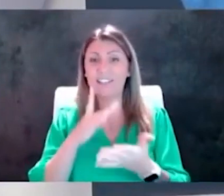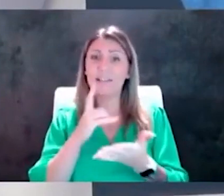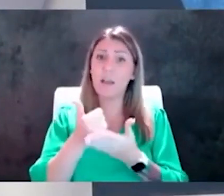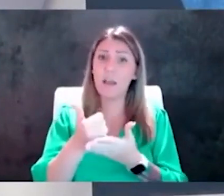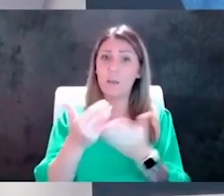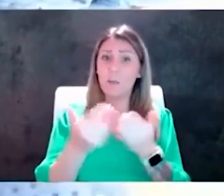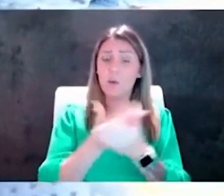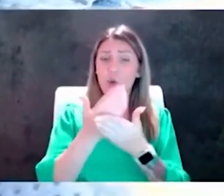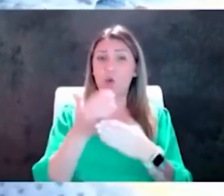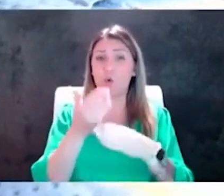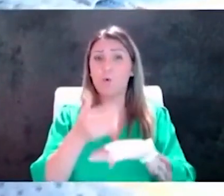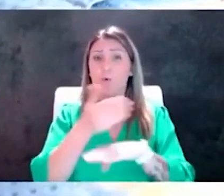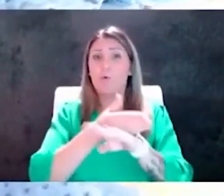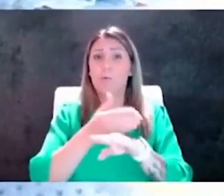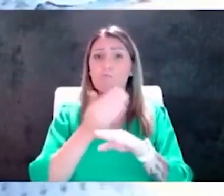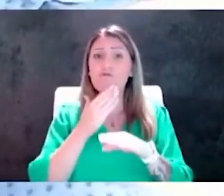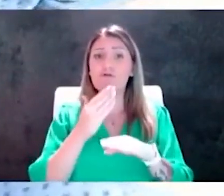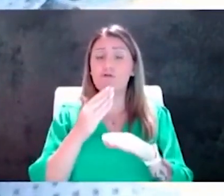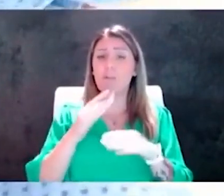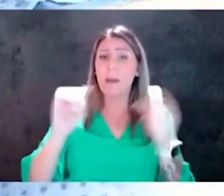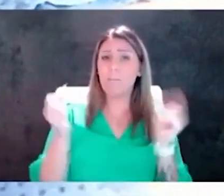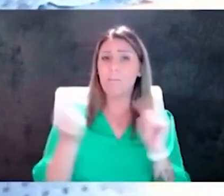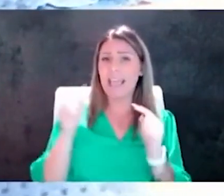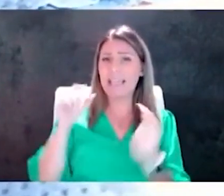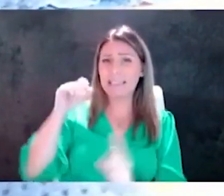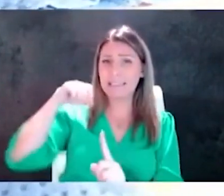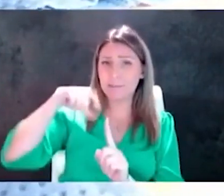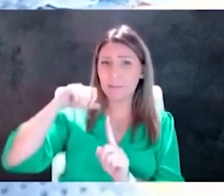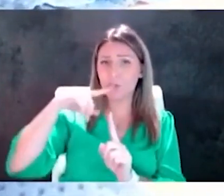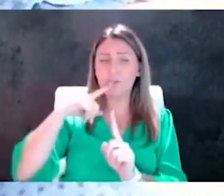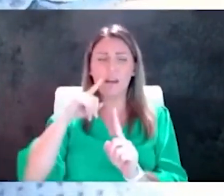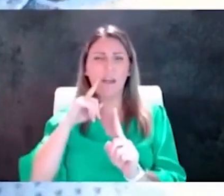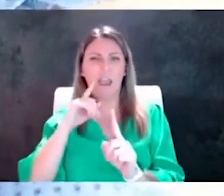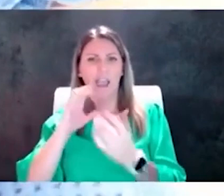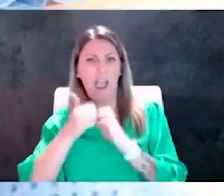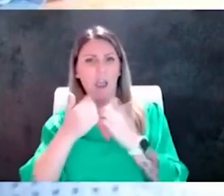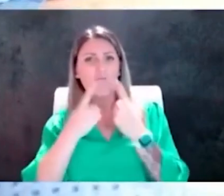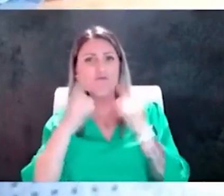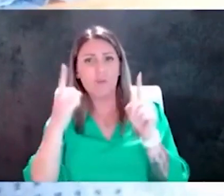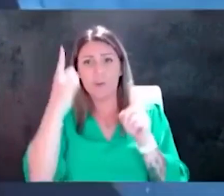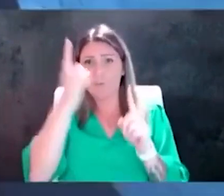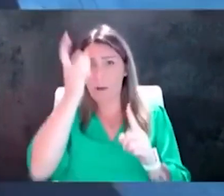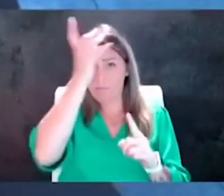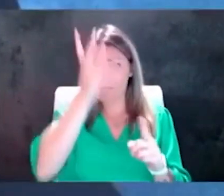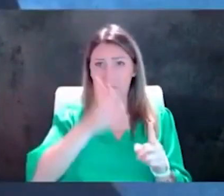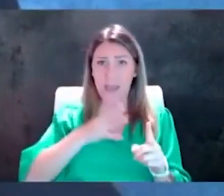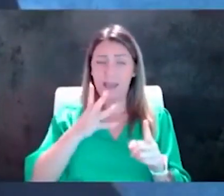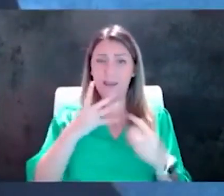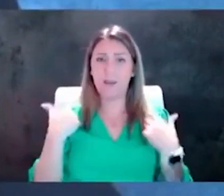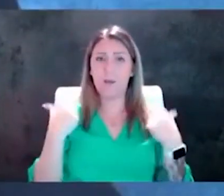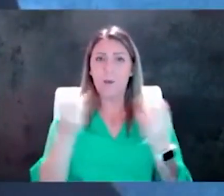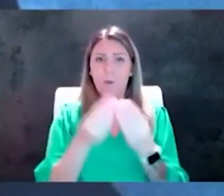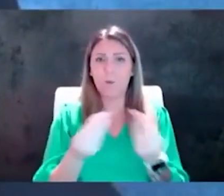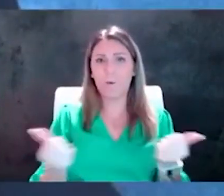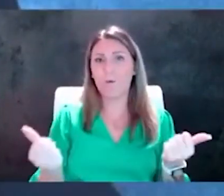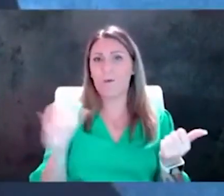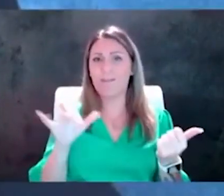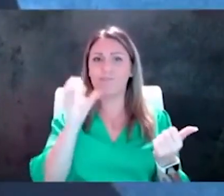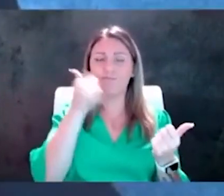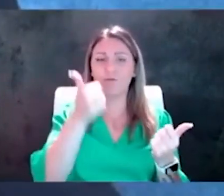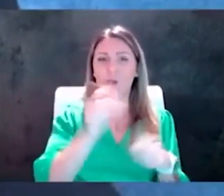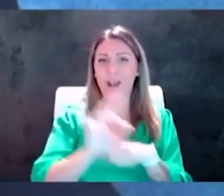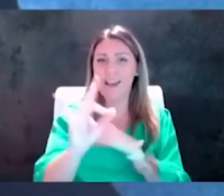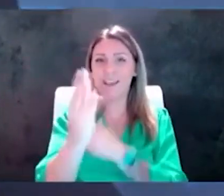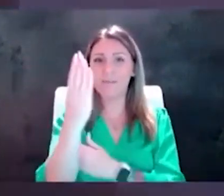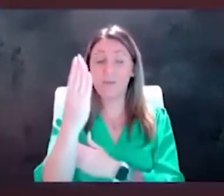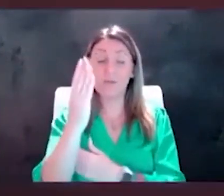pain stimulator. A look at how it works and why, for one man, he's now getting the relief he needs. That's tomorrow at 8 a.m. Don't forget, you